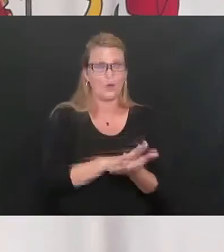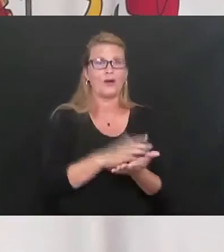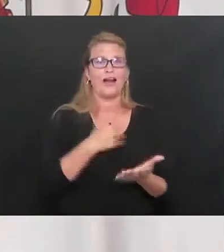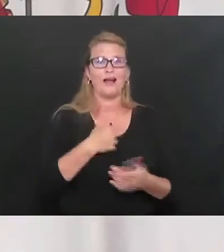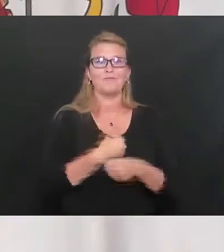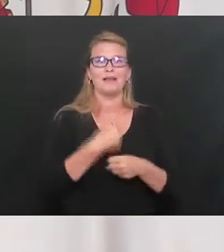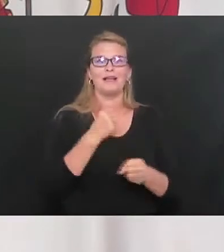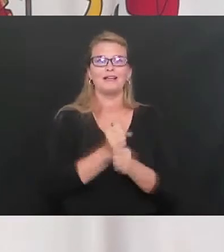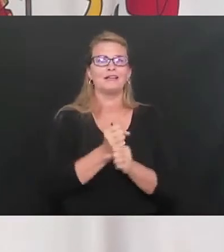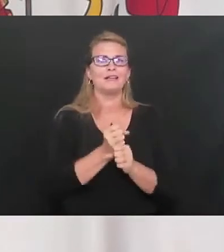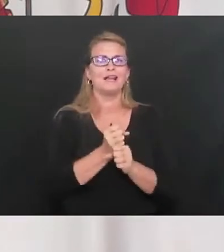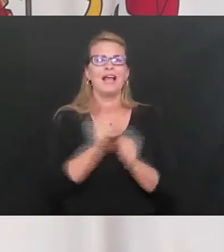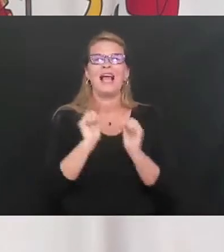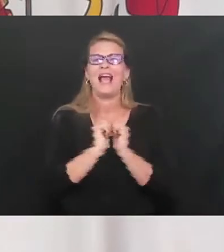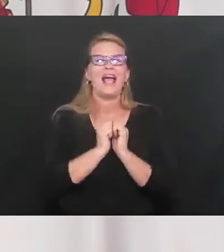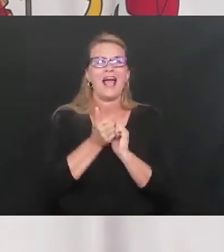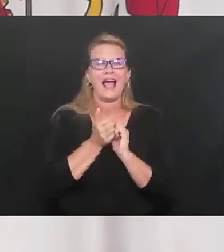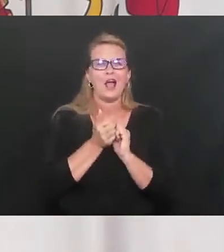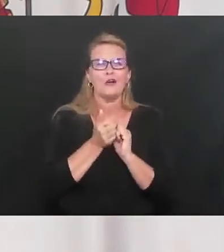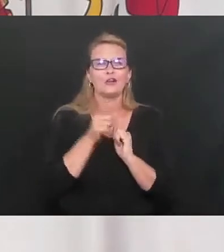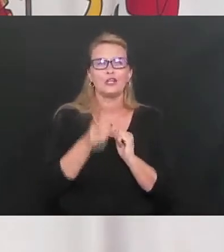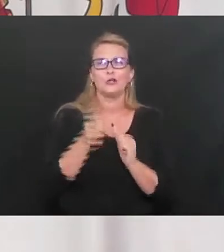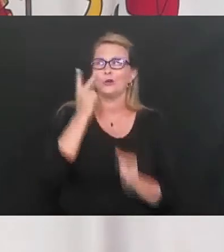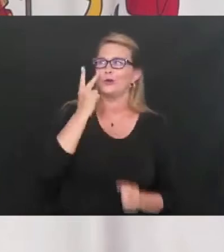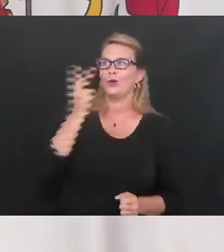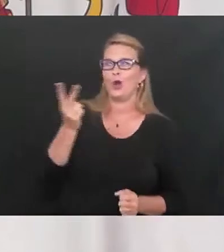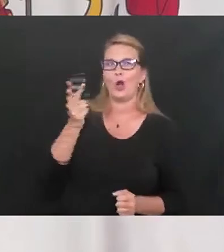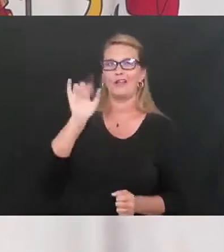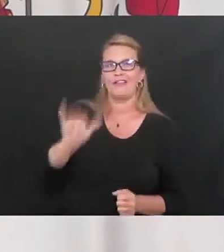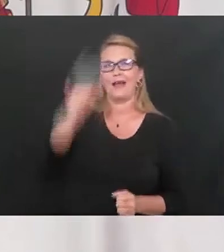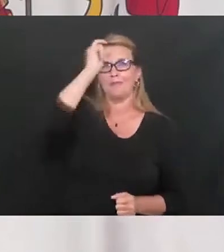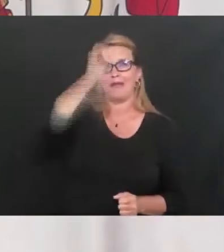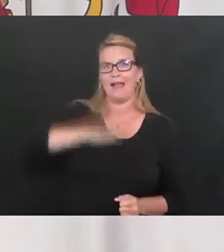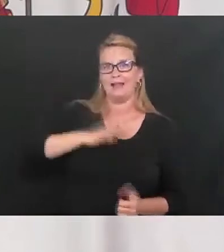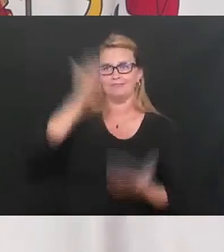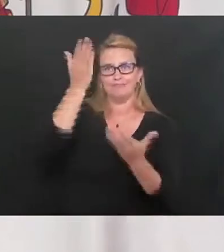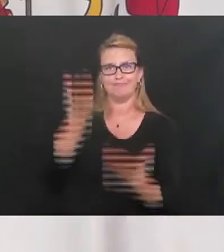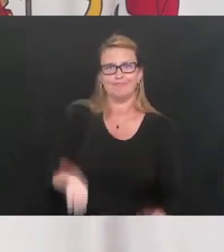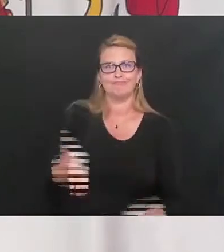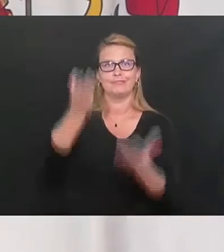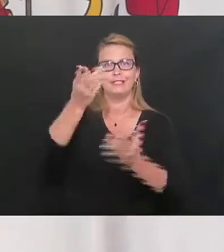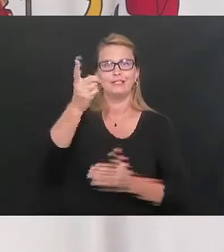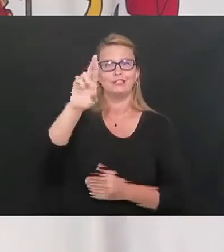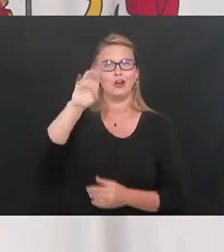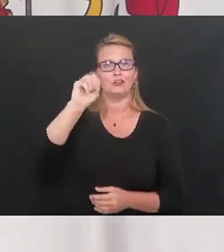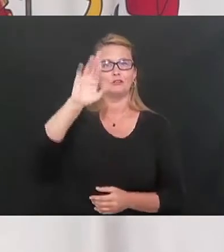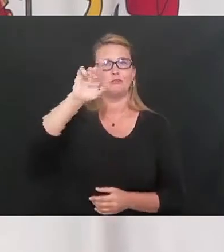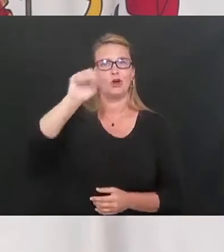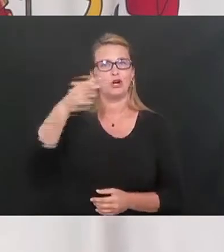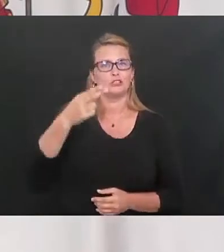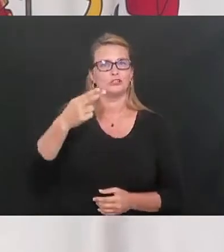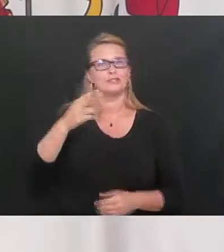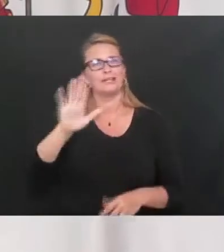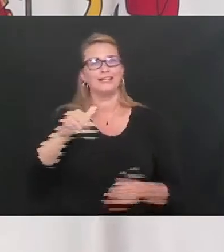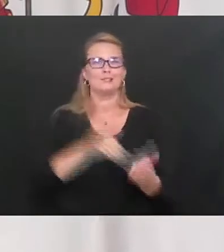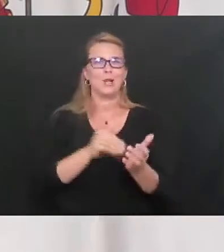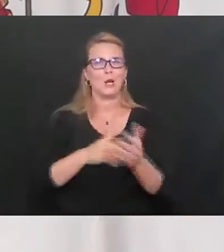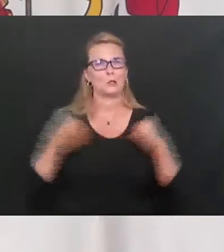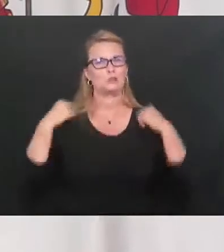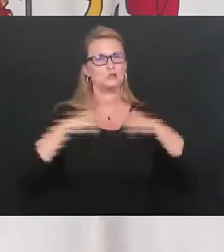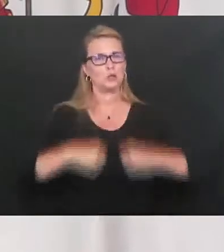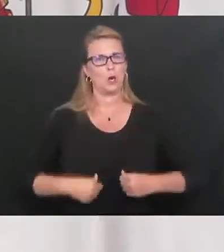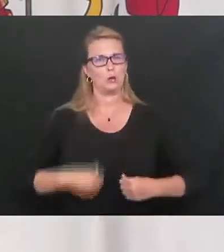was, how can you look at this man? How can you look at this man sitting there in his doctor's coat, you know, and his